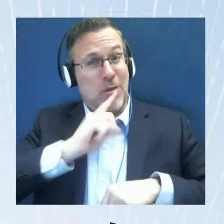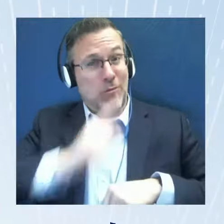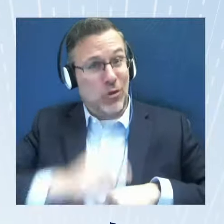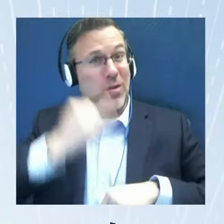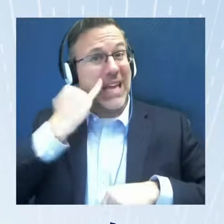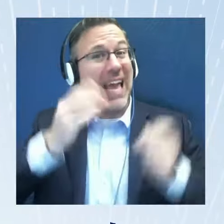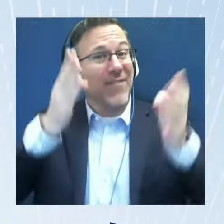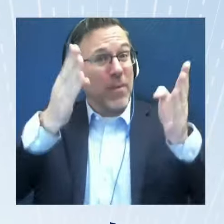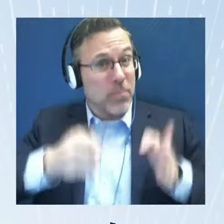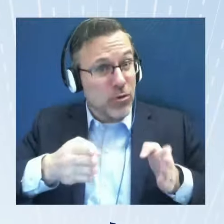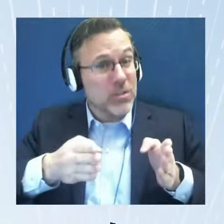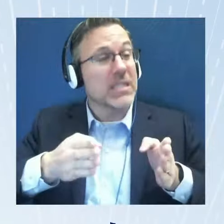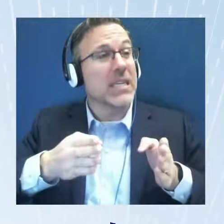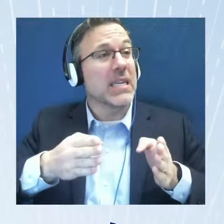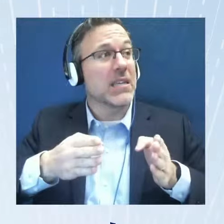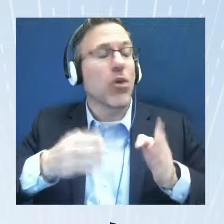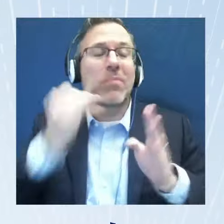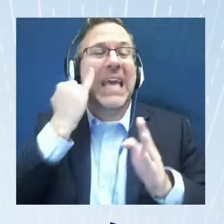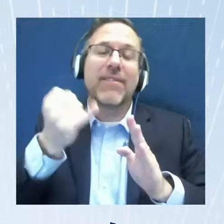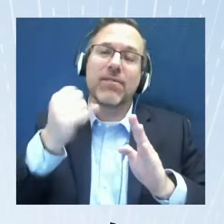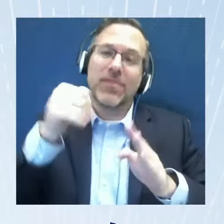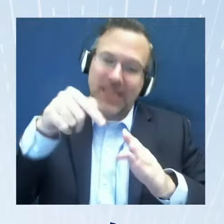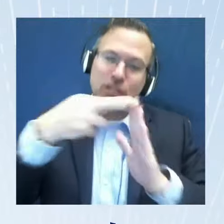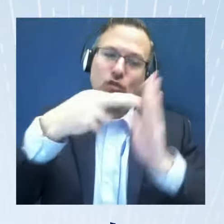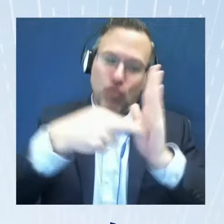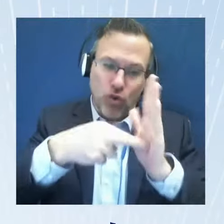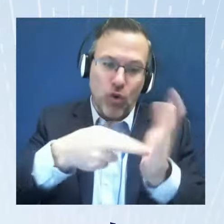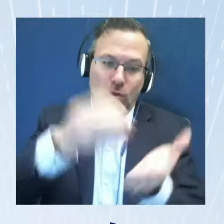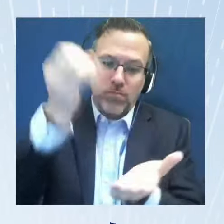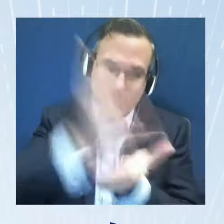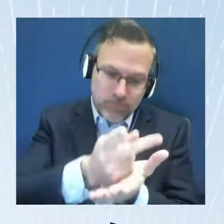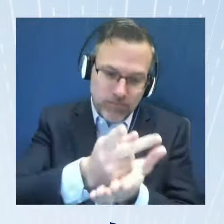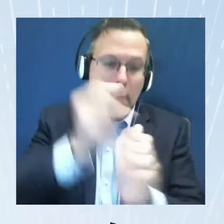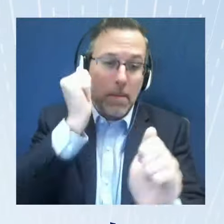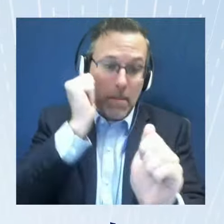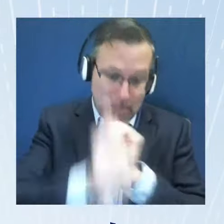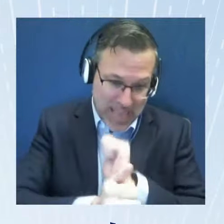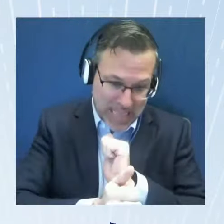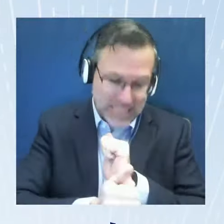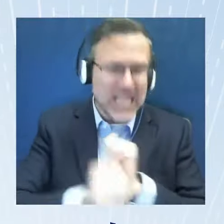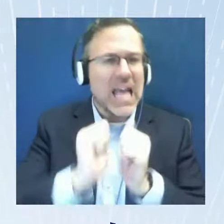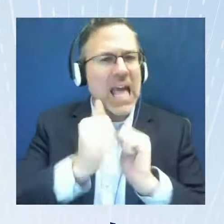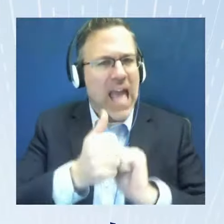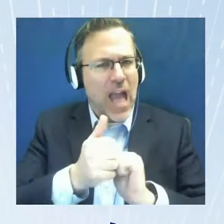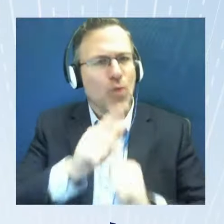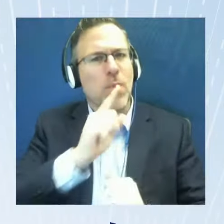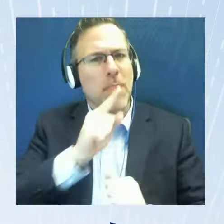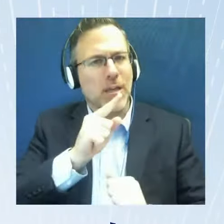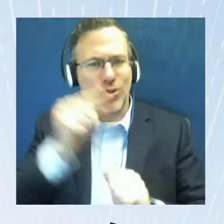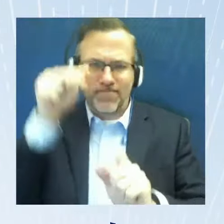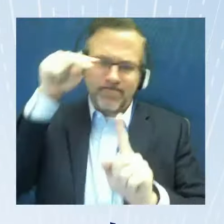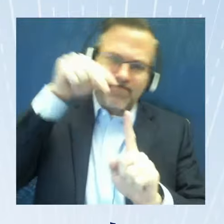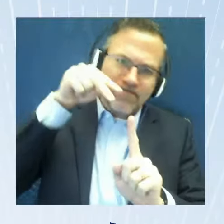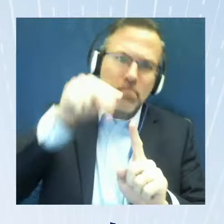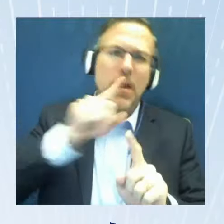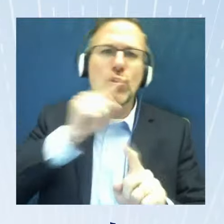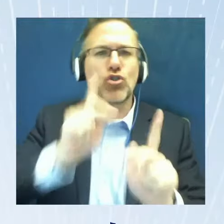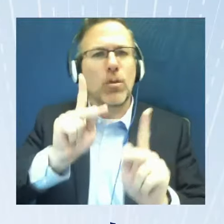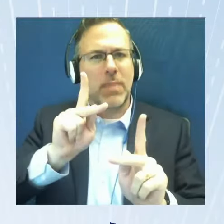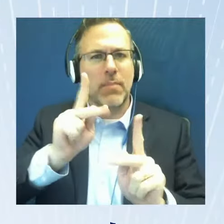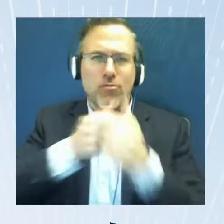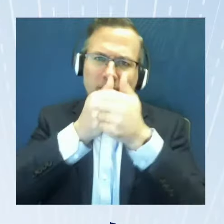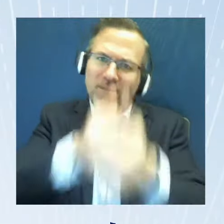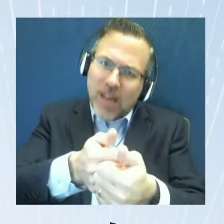in fact finalized, that there is strict enforcement of it to get the full benefits available